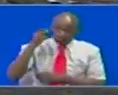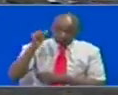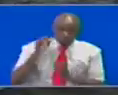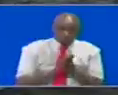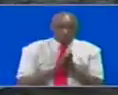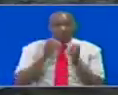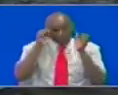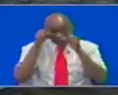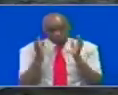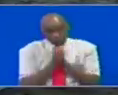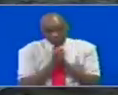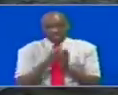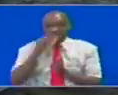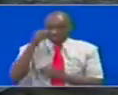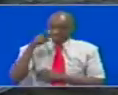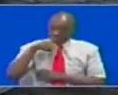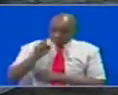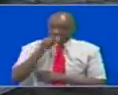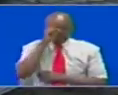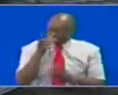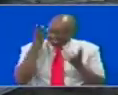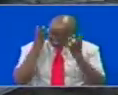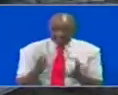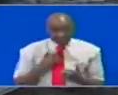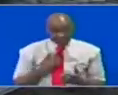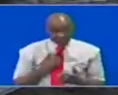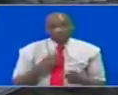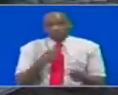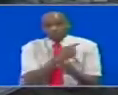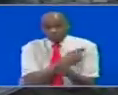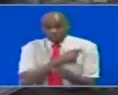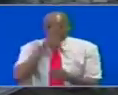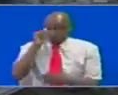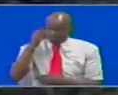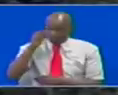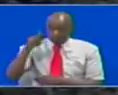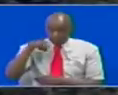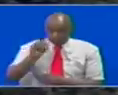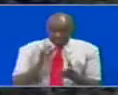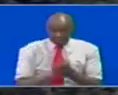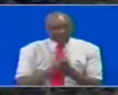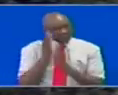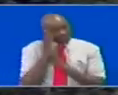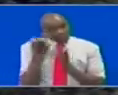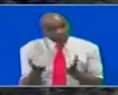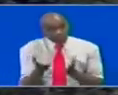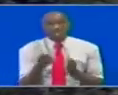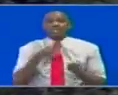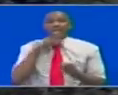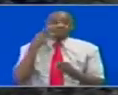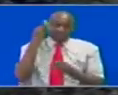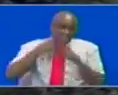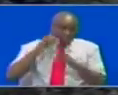Karua and Lina Jabi Kilimo, were seriously injured. Dr. Wanjiru Kihoro remained in a coma and died 3 years